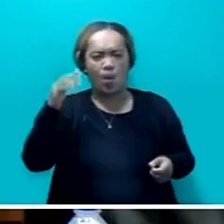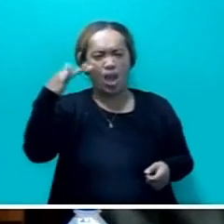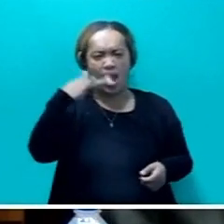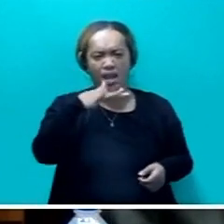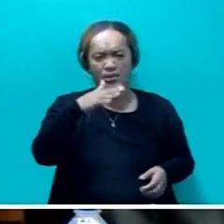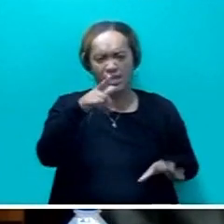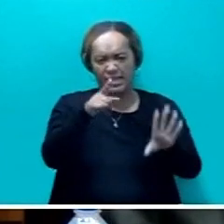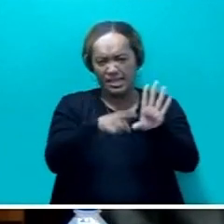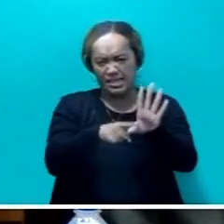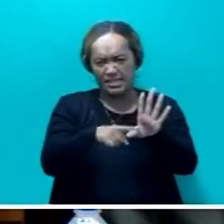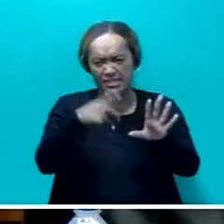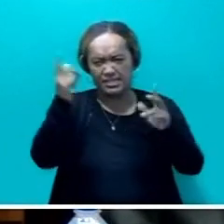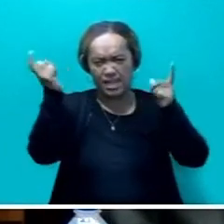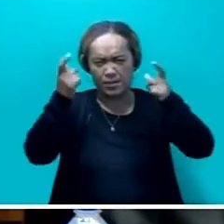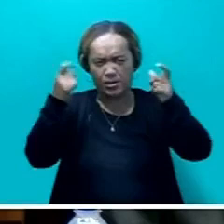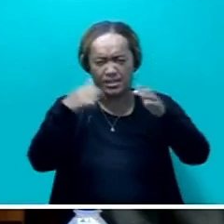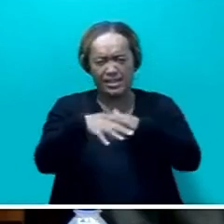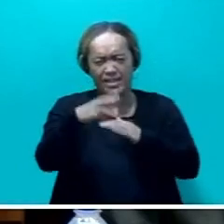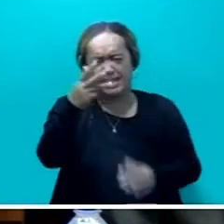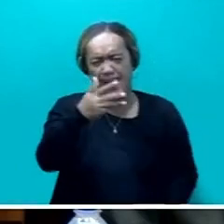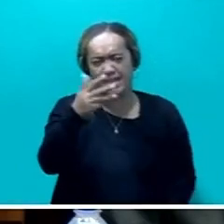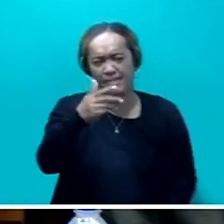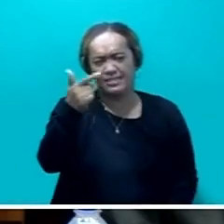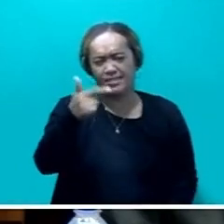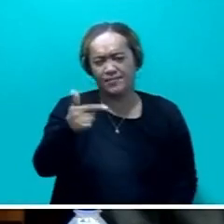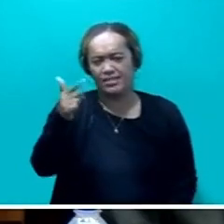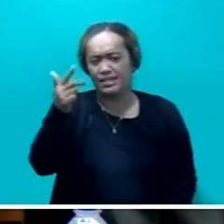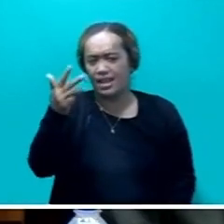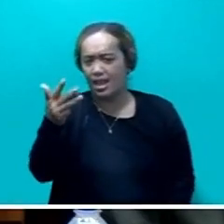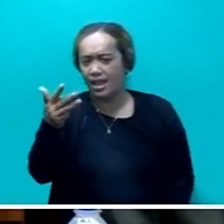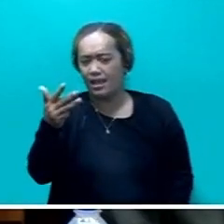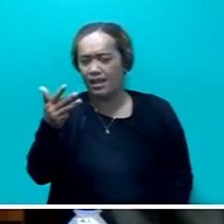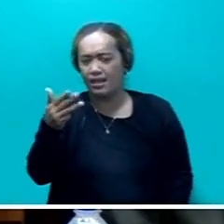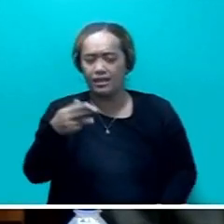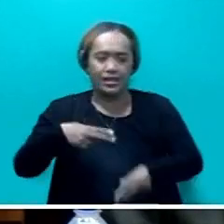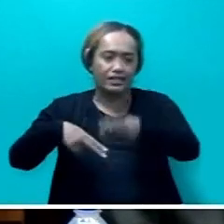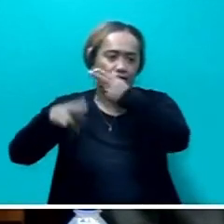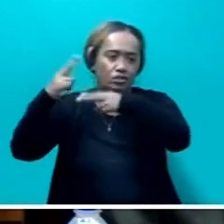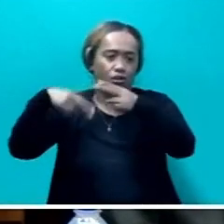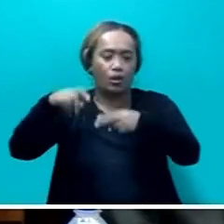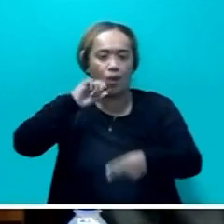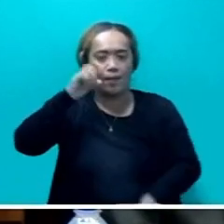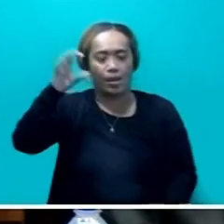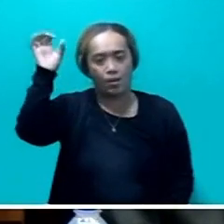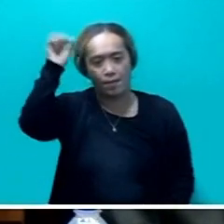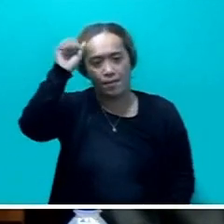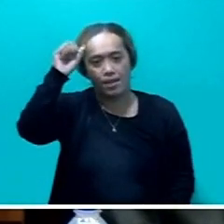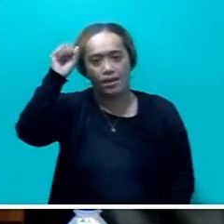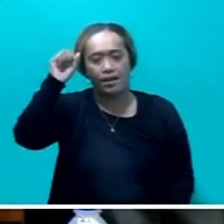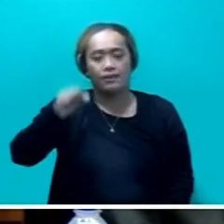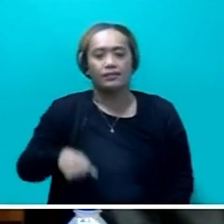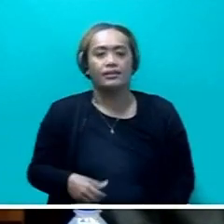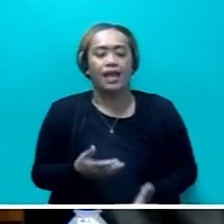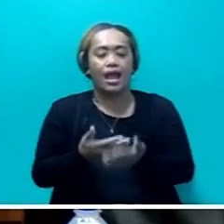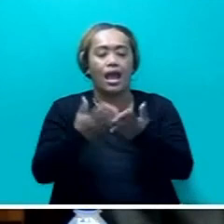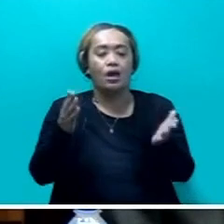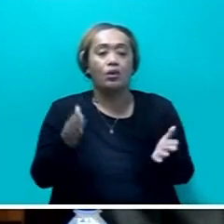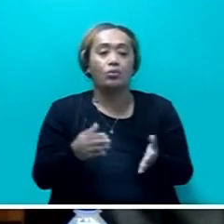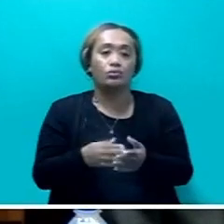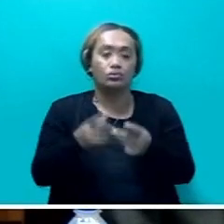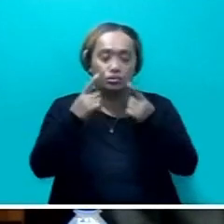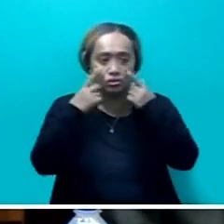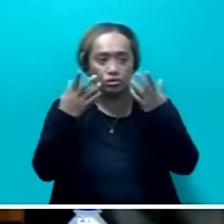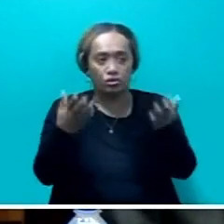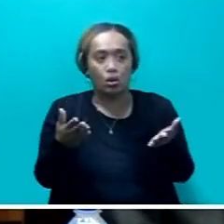in 1979, is of historical and will be remembered forever. To mark this momentous